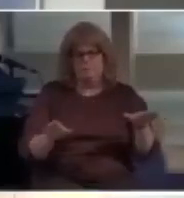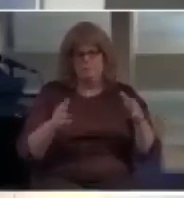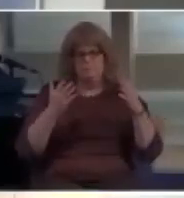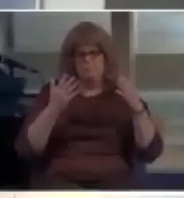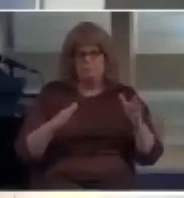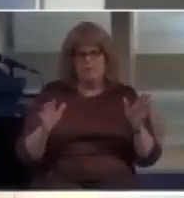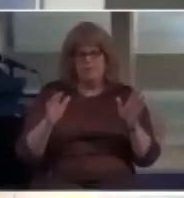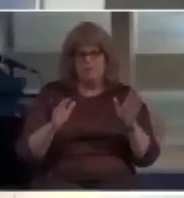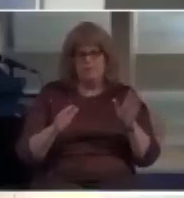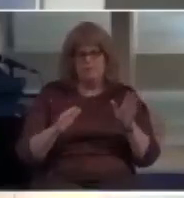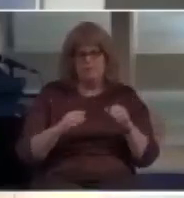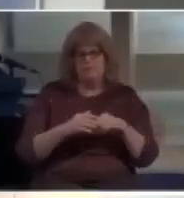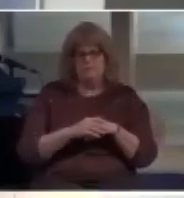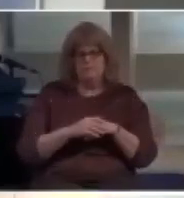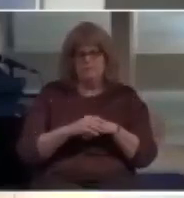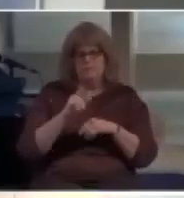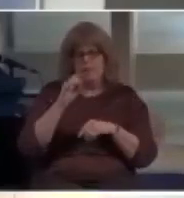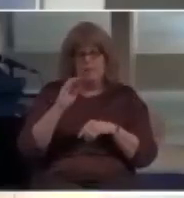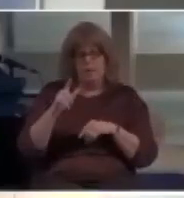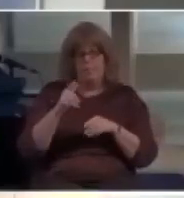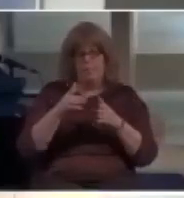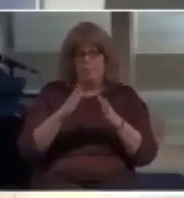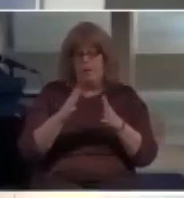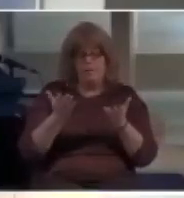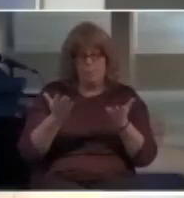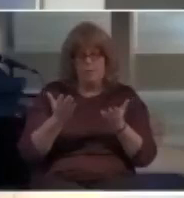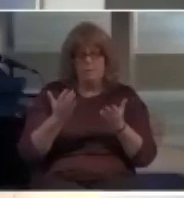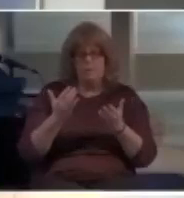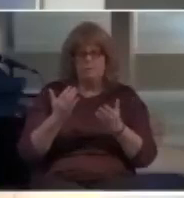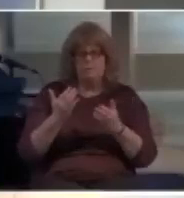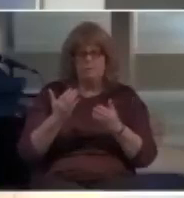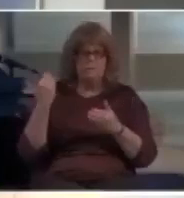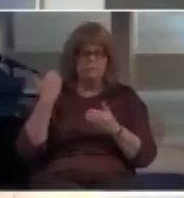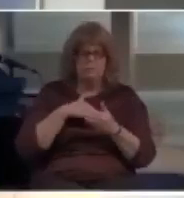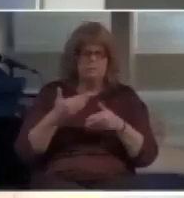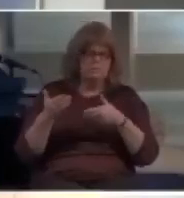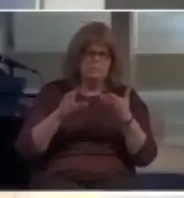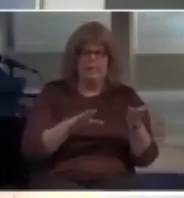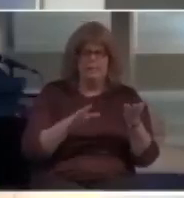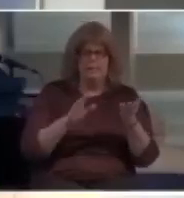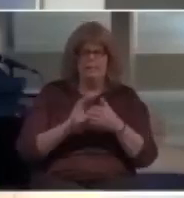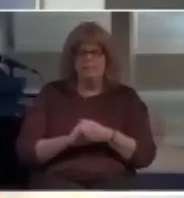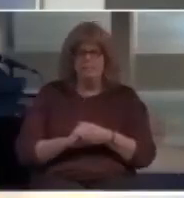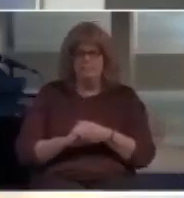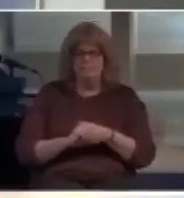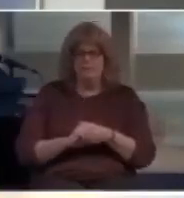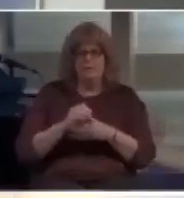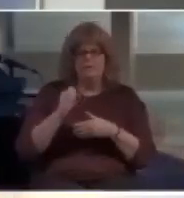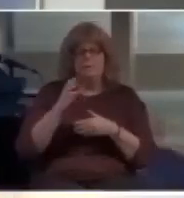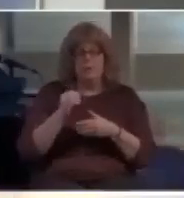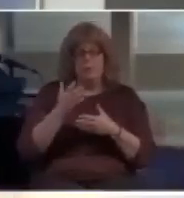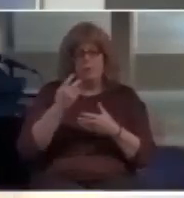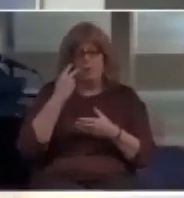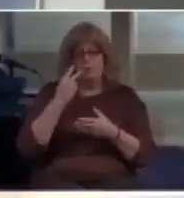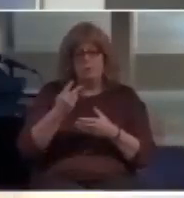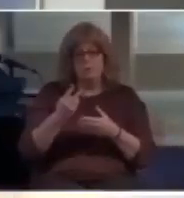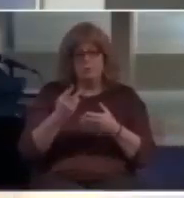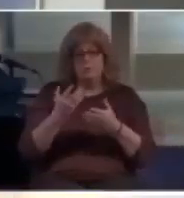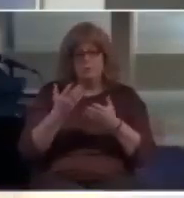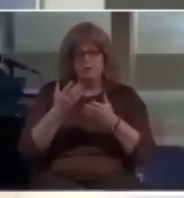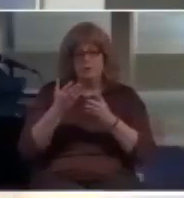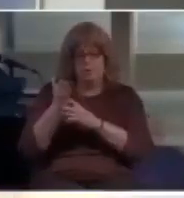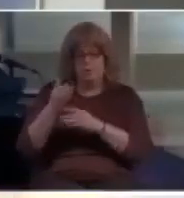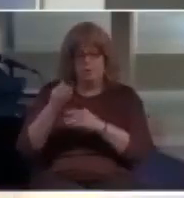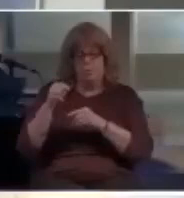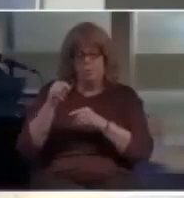And in the most literal way, because it will be death. It will mean death. And so what I want you to see basically, though, is through